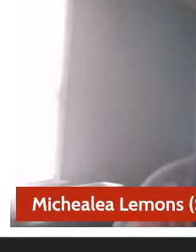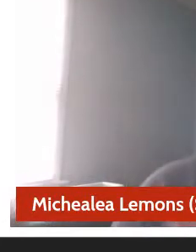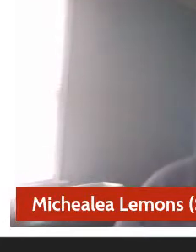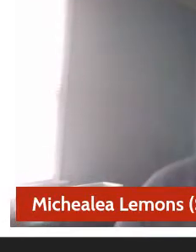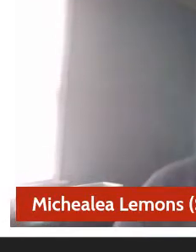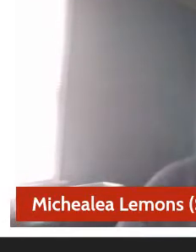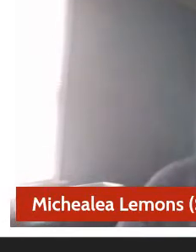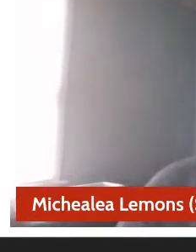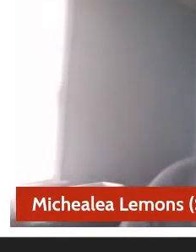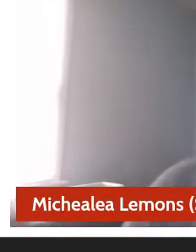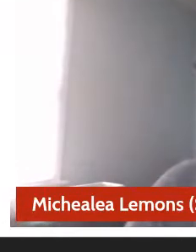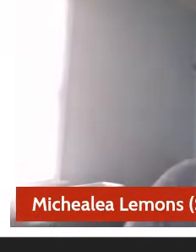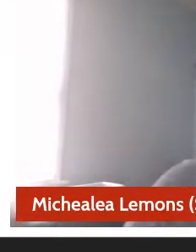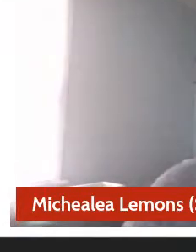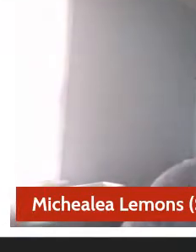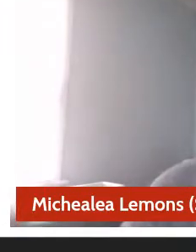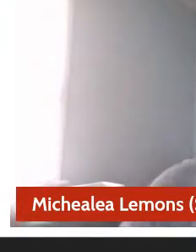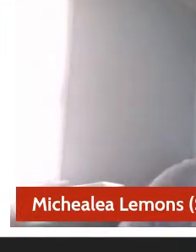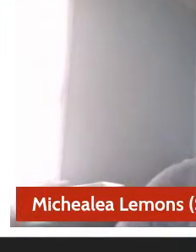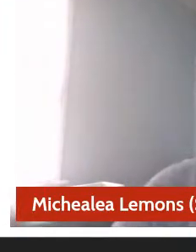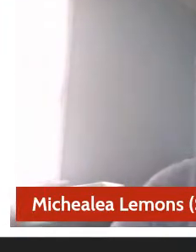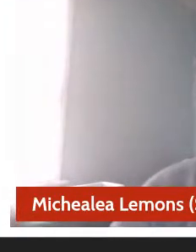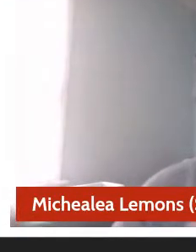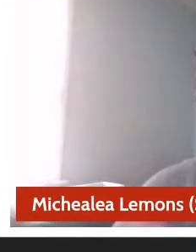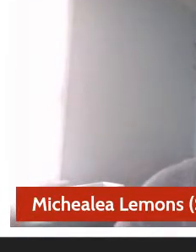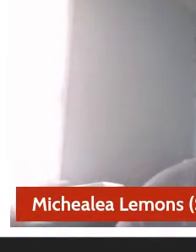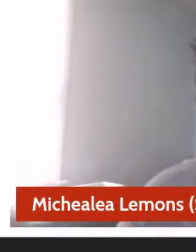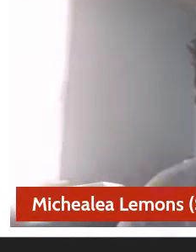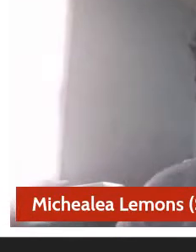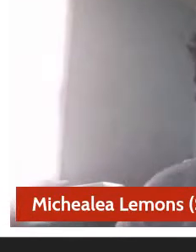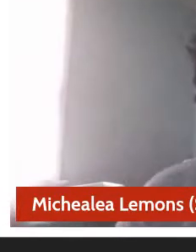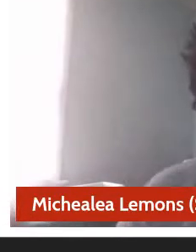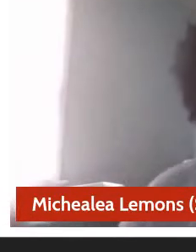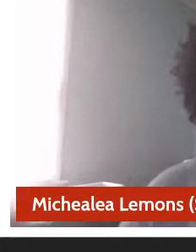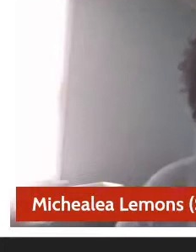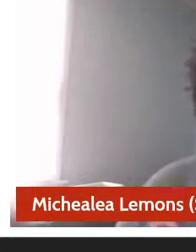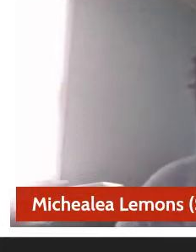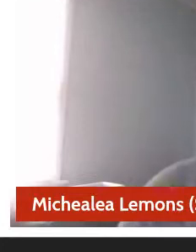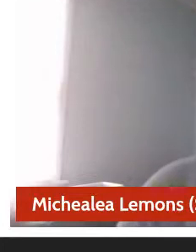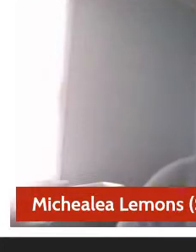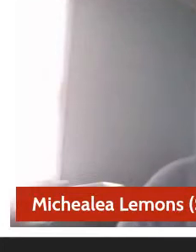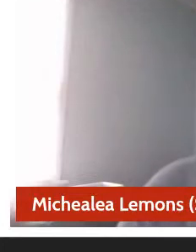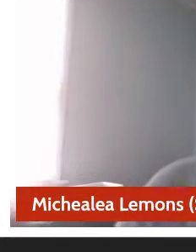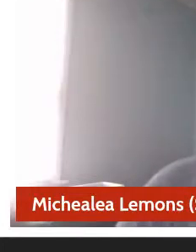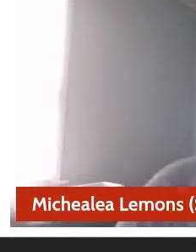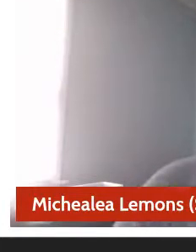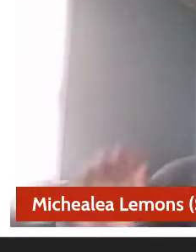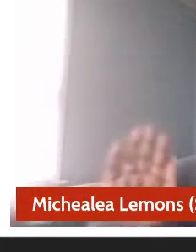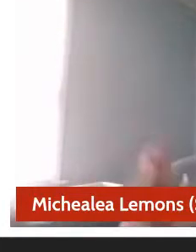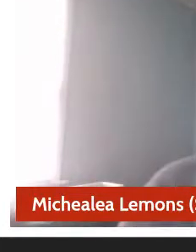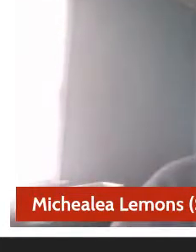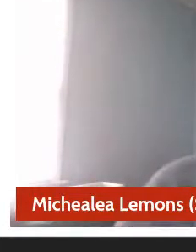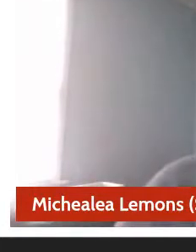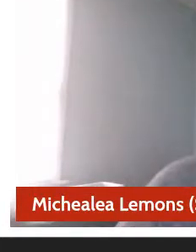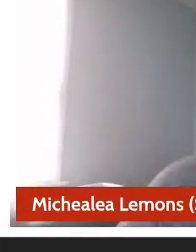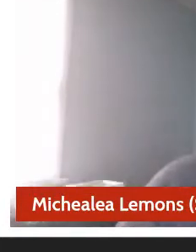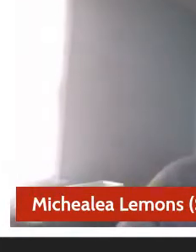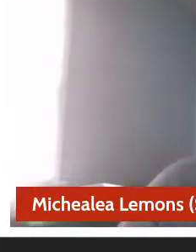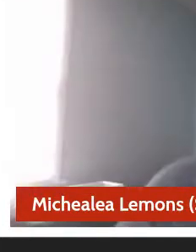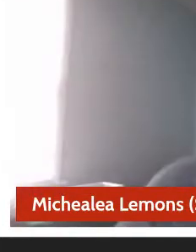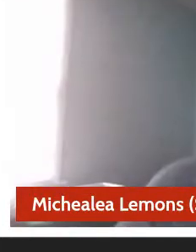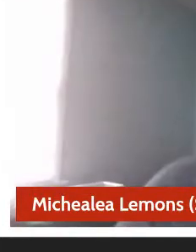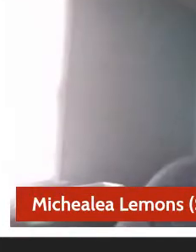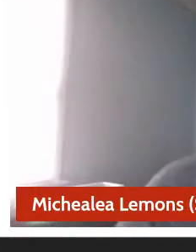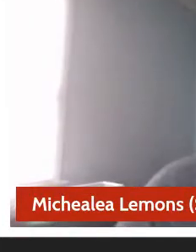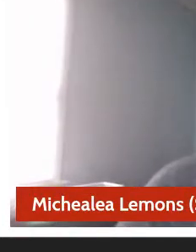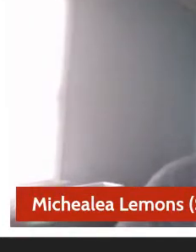Meeting Greta was so fun. Her daughters were extremely hilarious. So in the video, I am